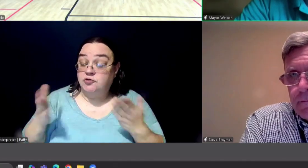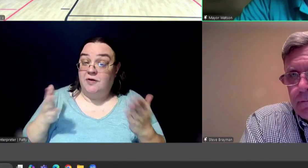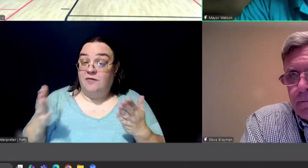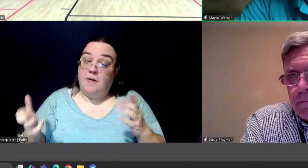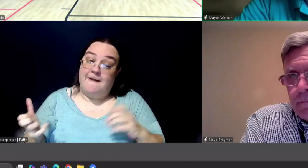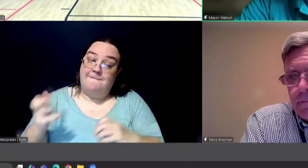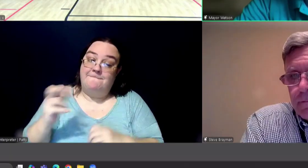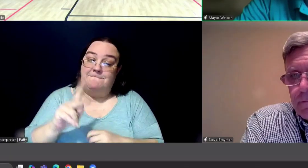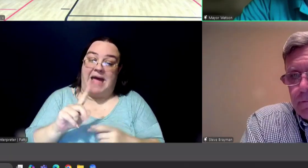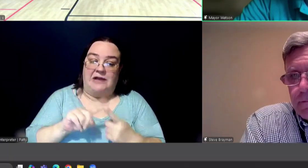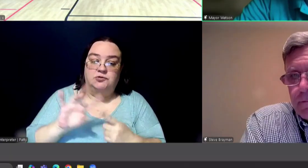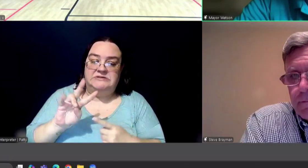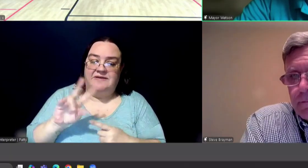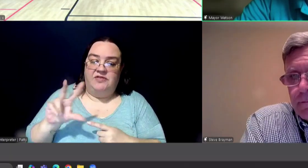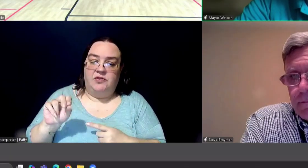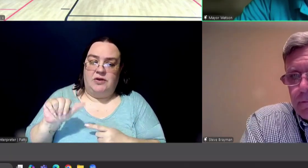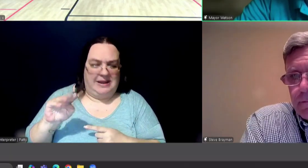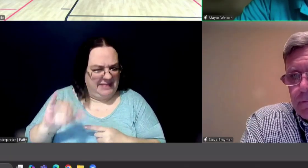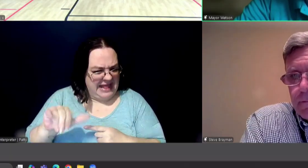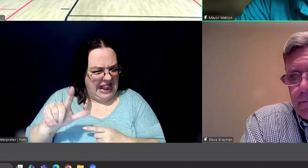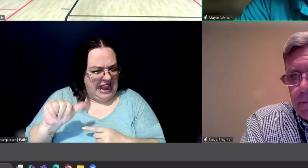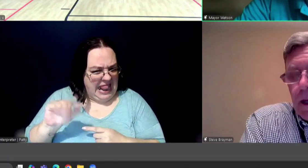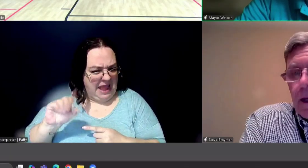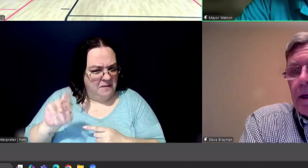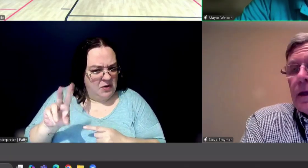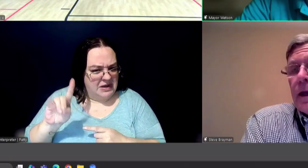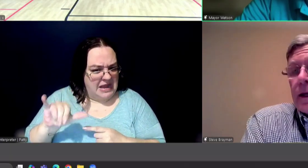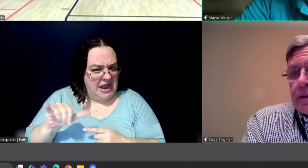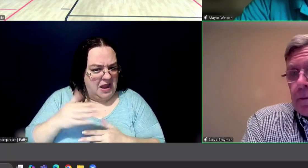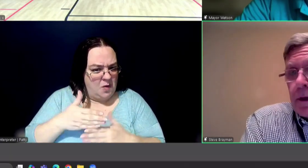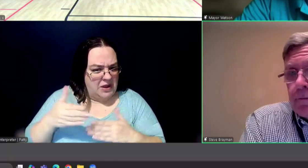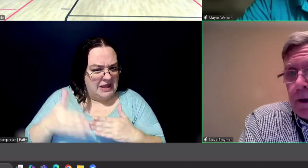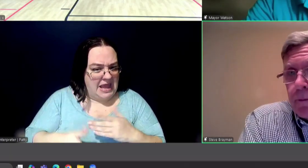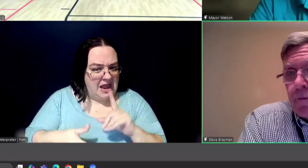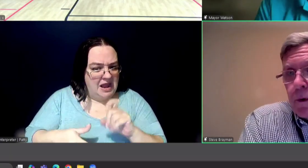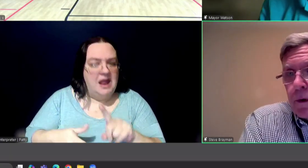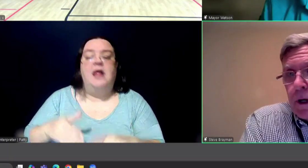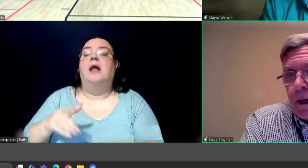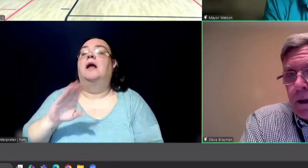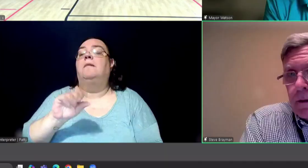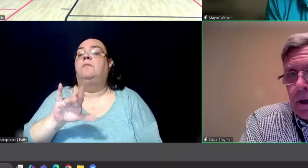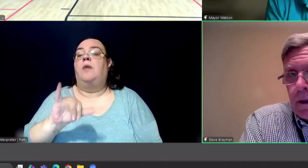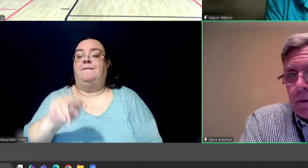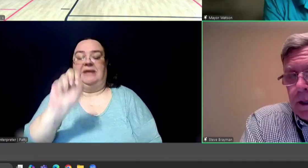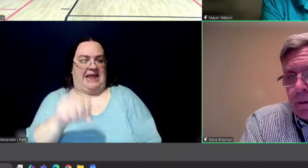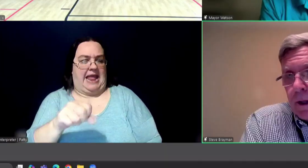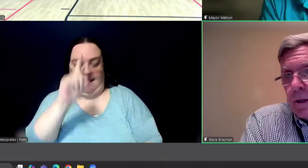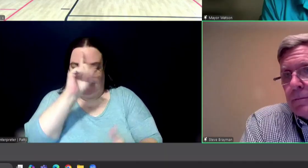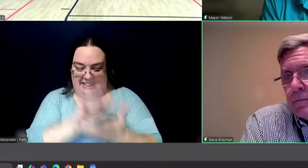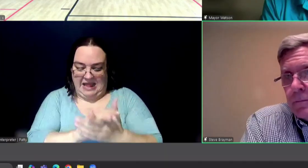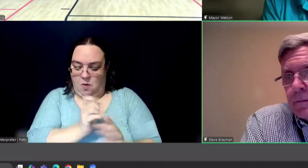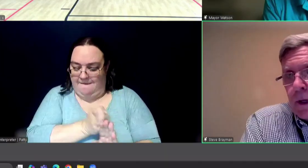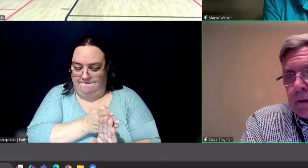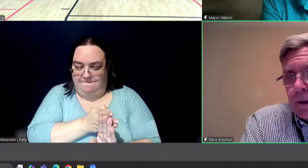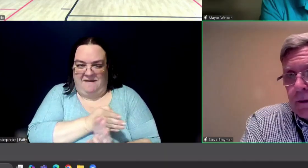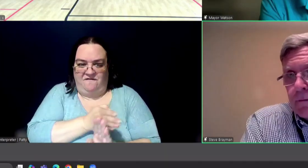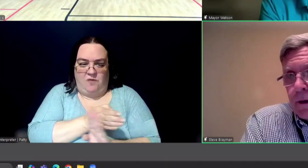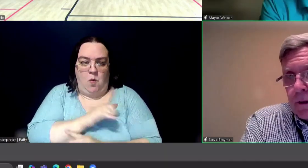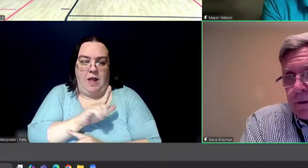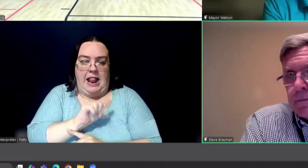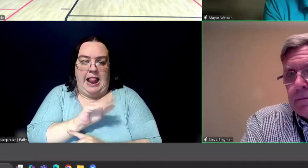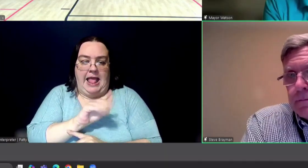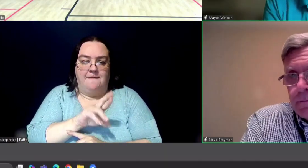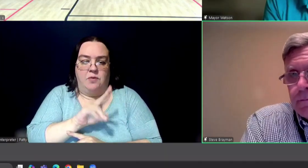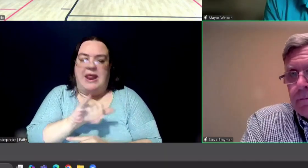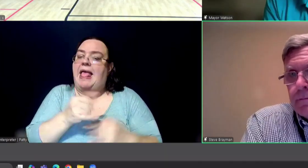to 7:30 a.m.? Is it Labor Day weekend? Yes, I believe right before Labor Day, at the end of